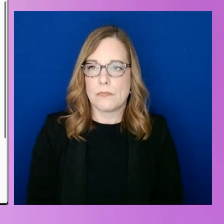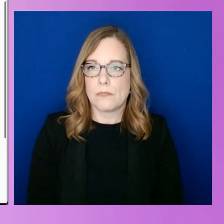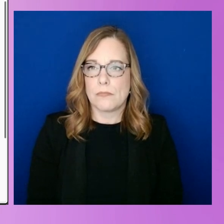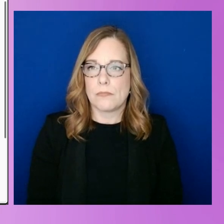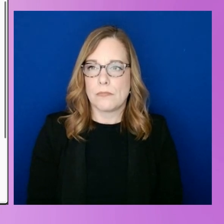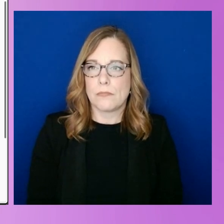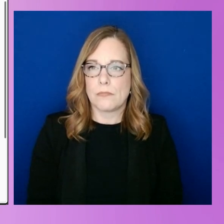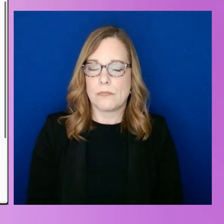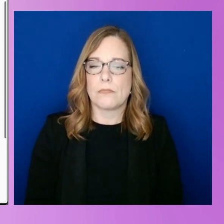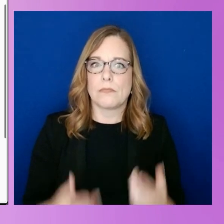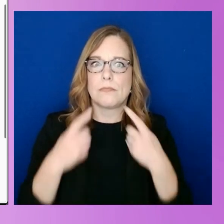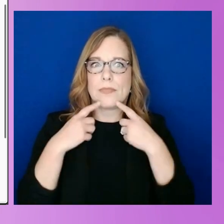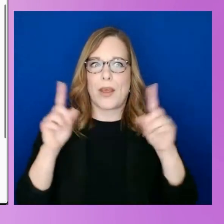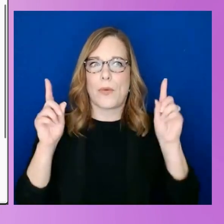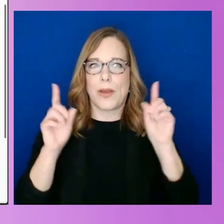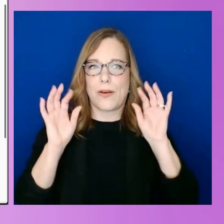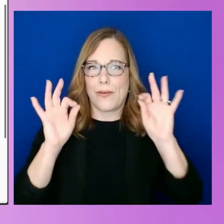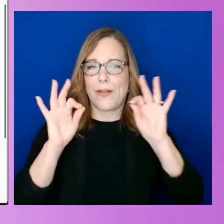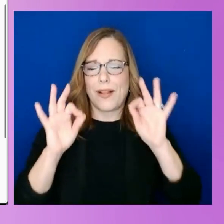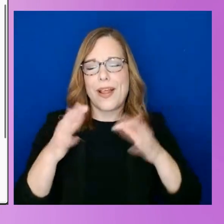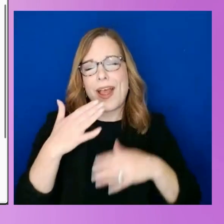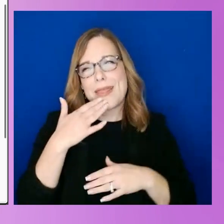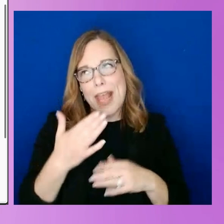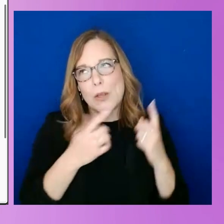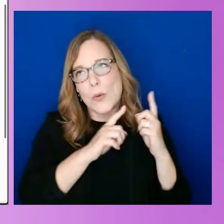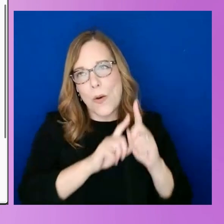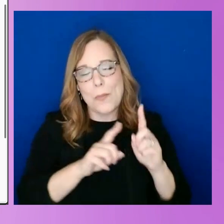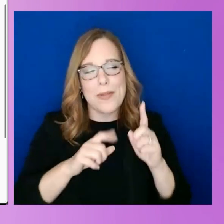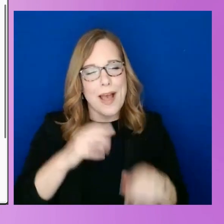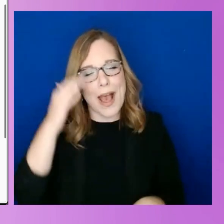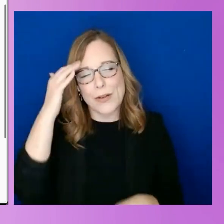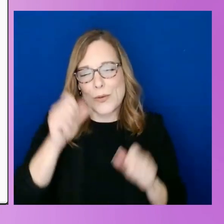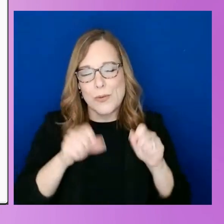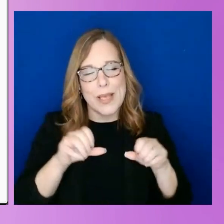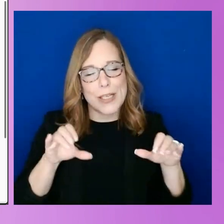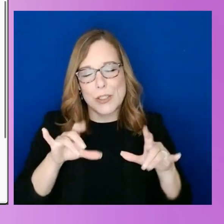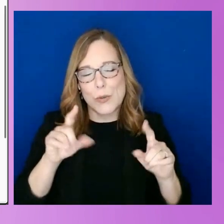There we go. Thank you, Copilot. See, I knew you could do it.